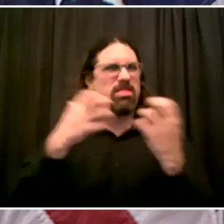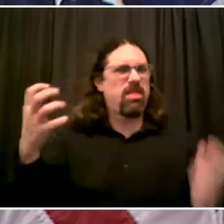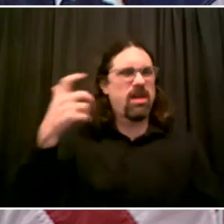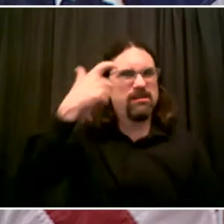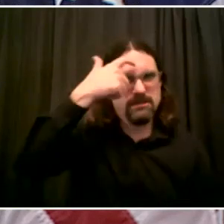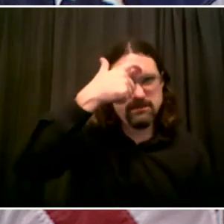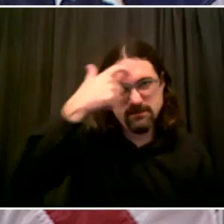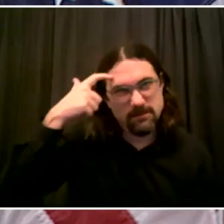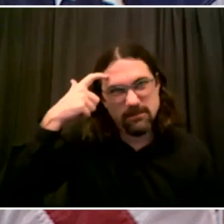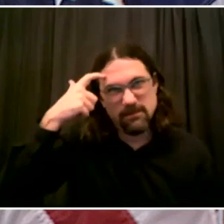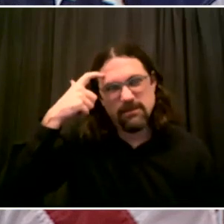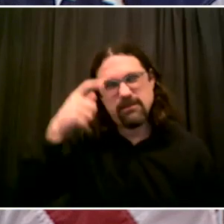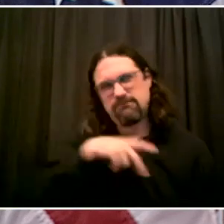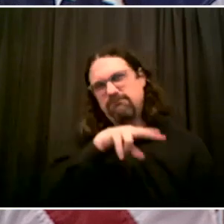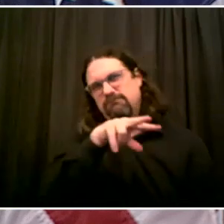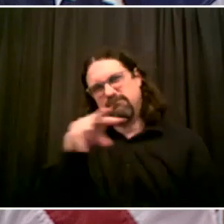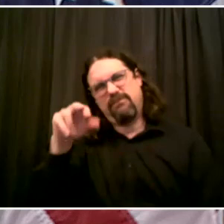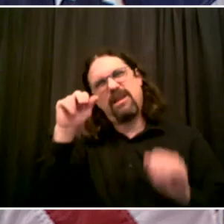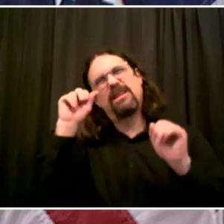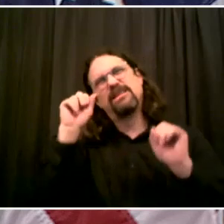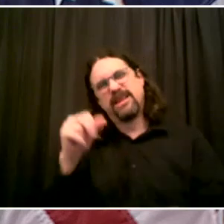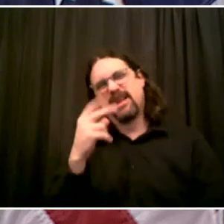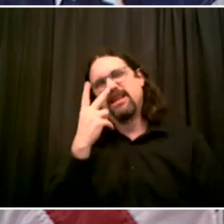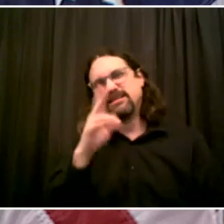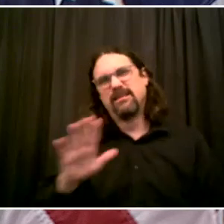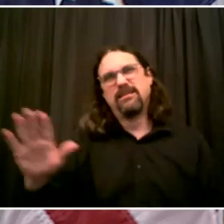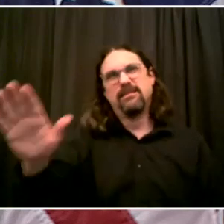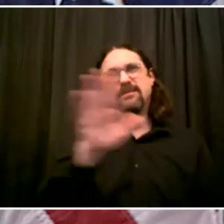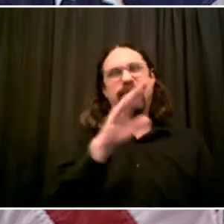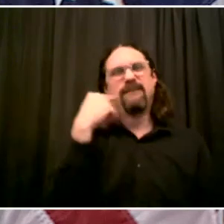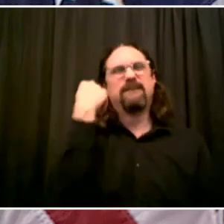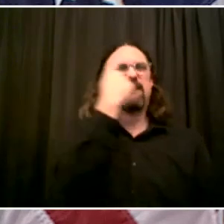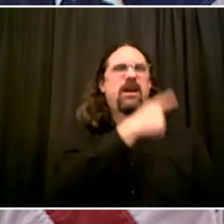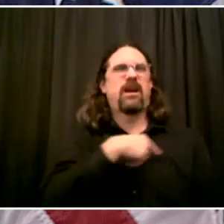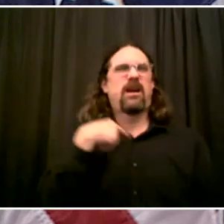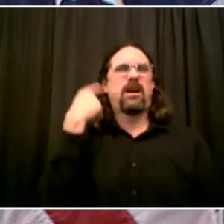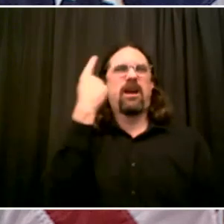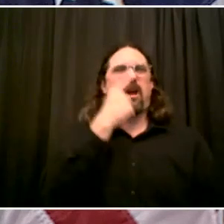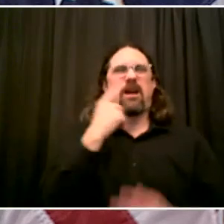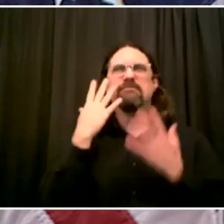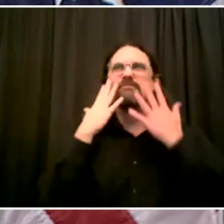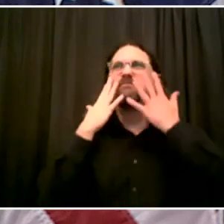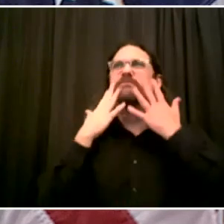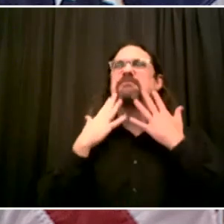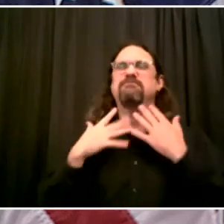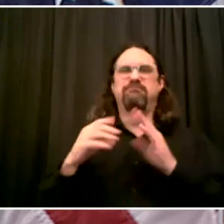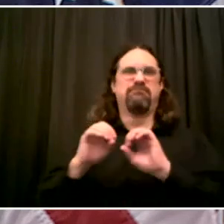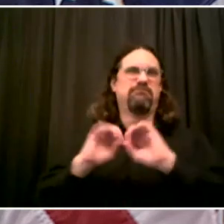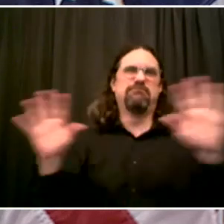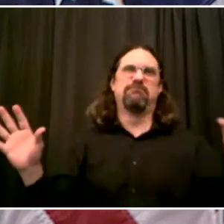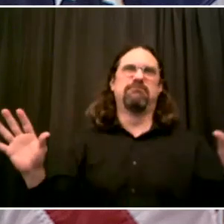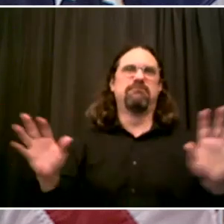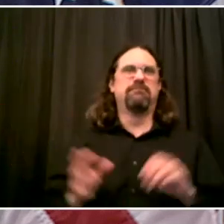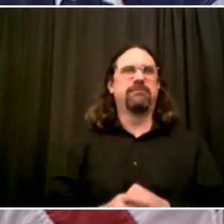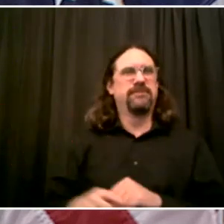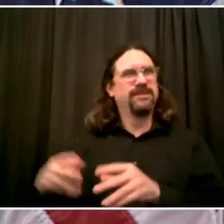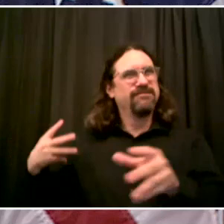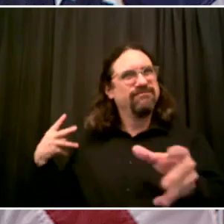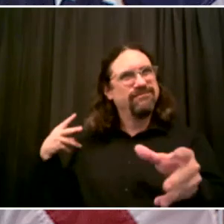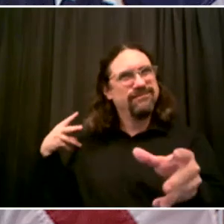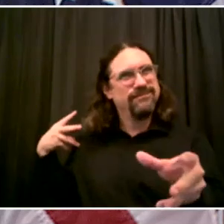with it. And I said, even though the crowd was angry and hurt